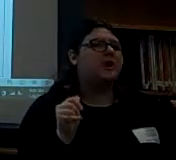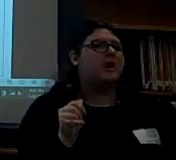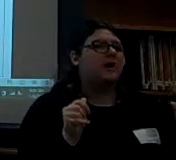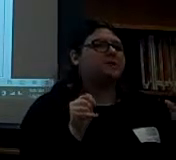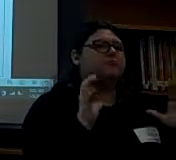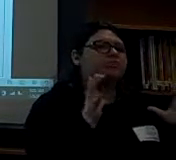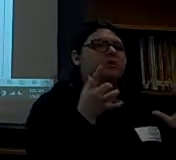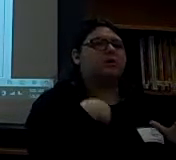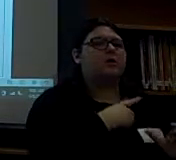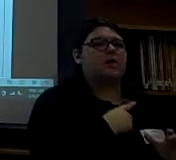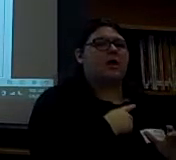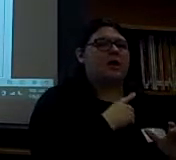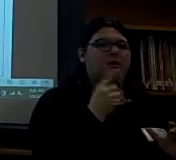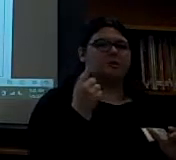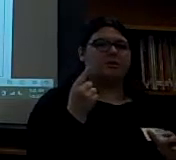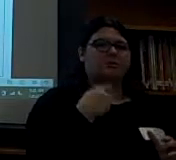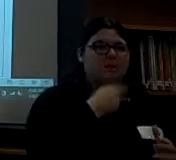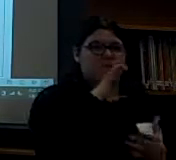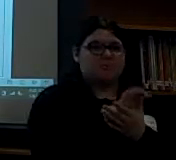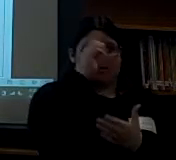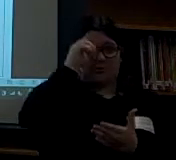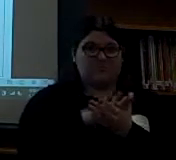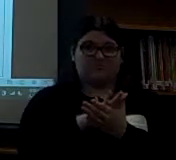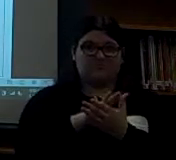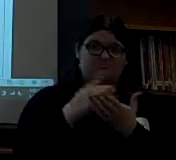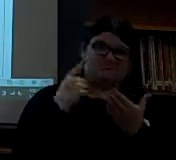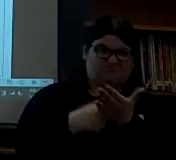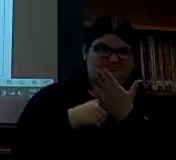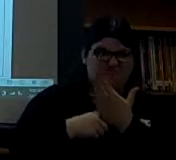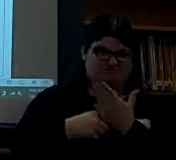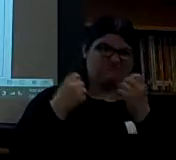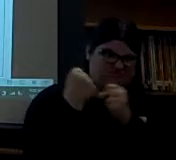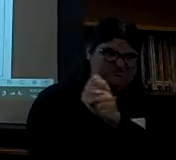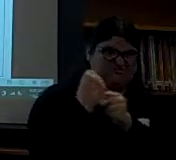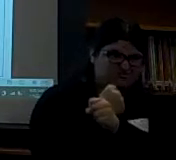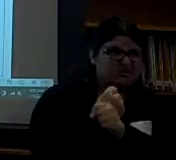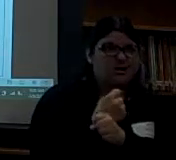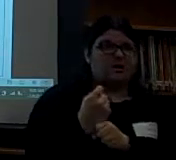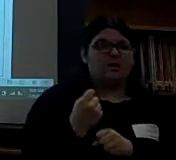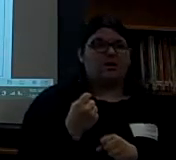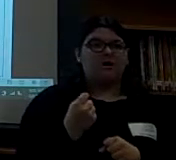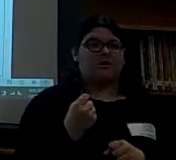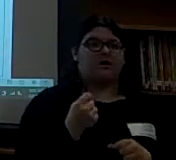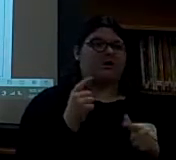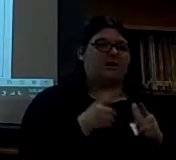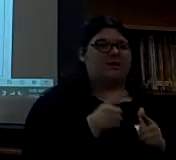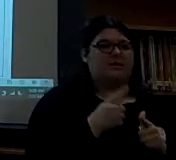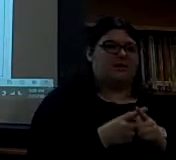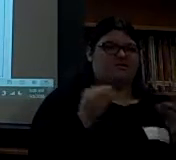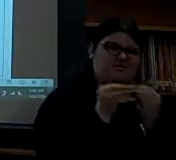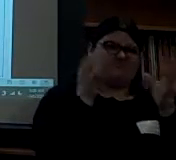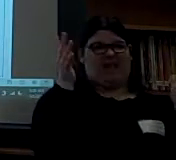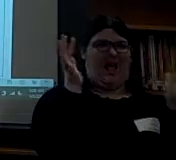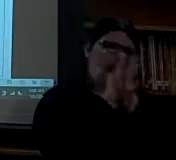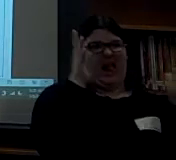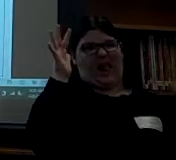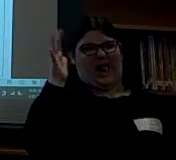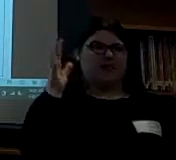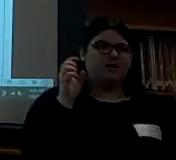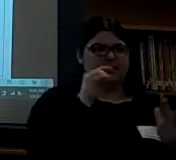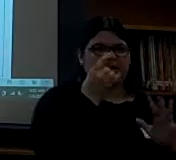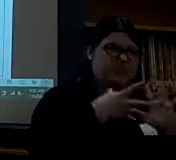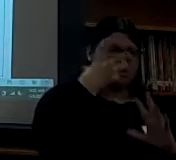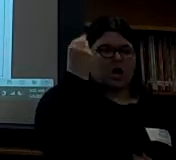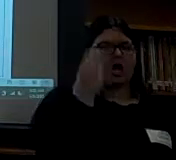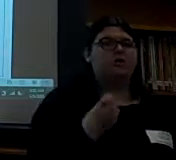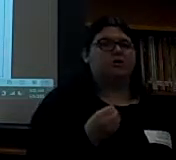happens is we turn on each other. Great example. Kids go away and we turn it, and then apples start flying. Absolutely.